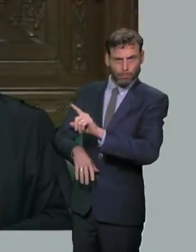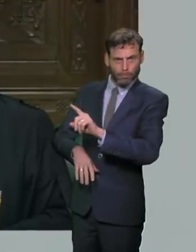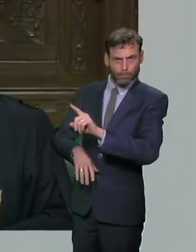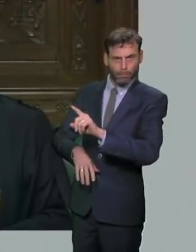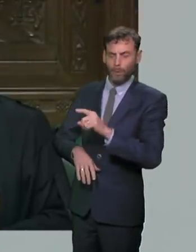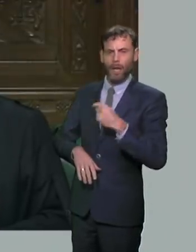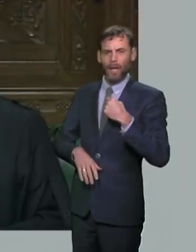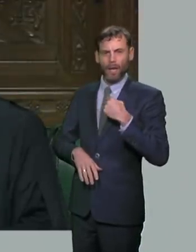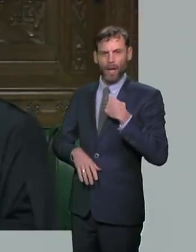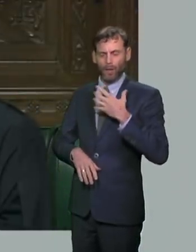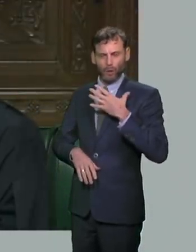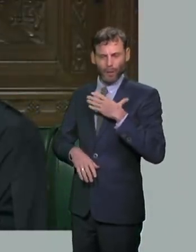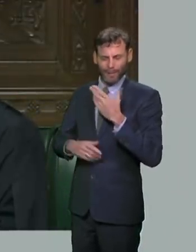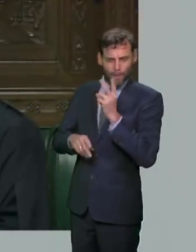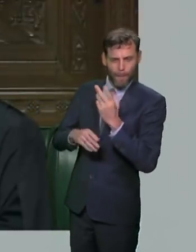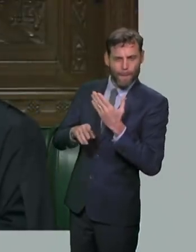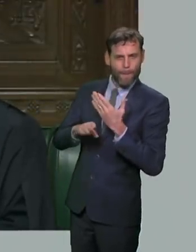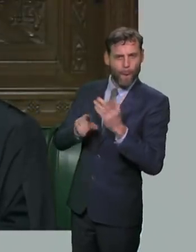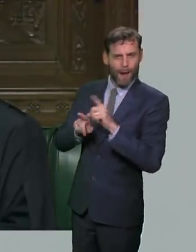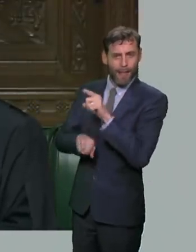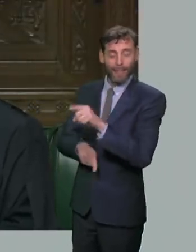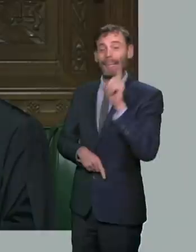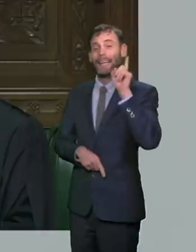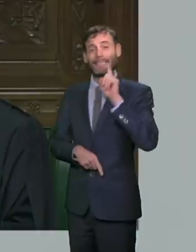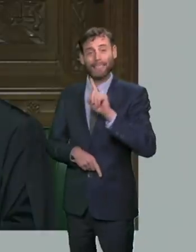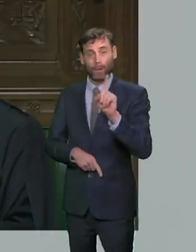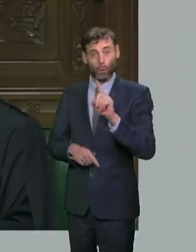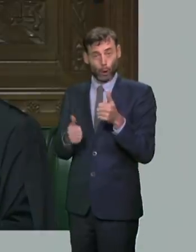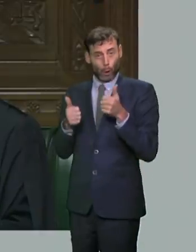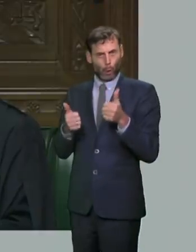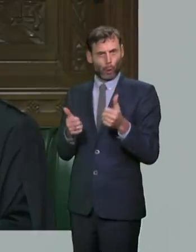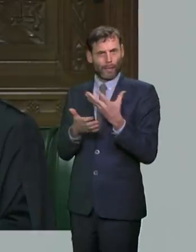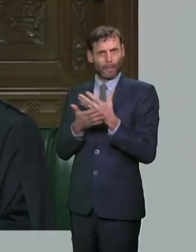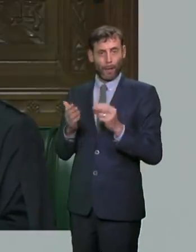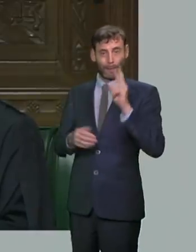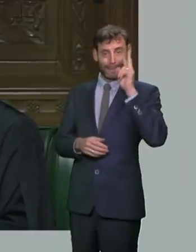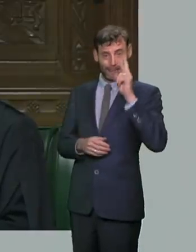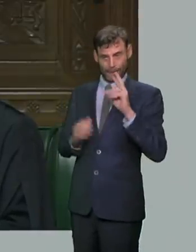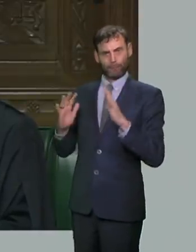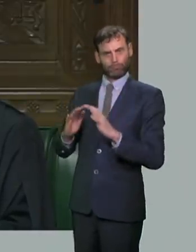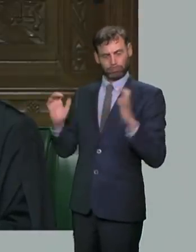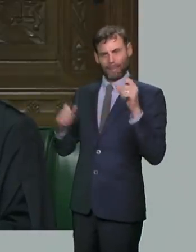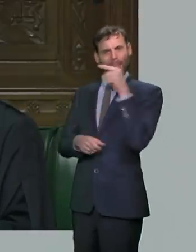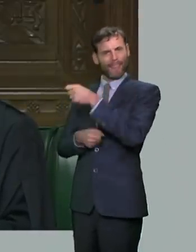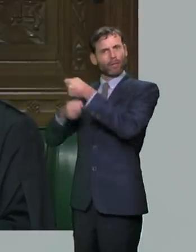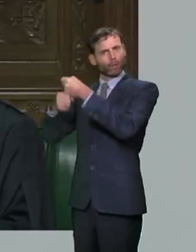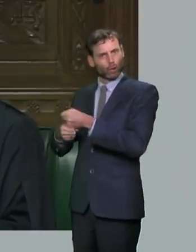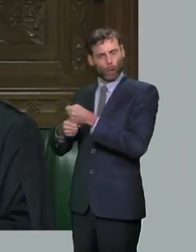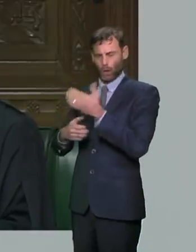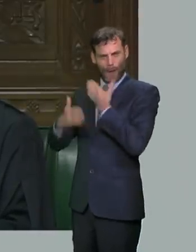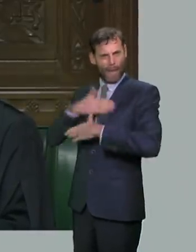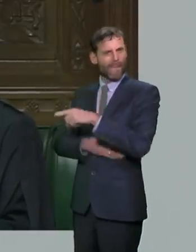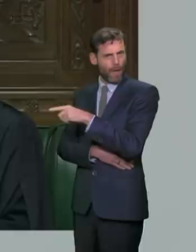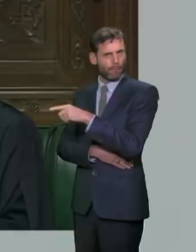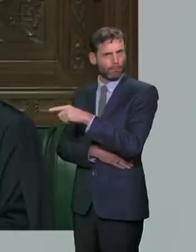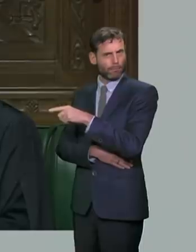I don't think I need any further. Yesterday we had a very good example of the House being at its best in that church. In that cathedral, please, let's show